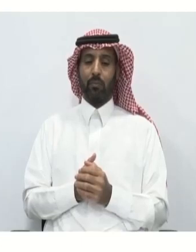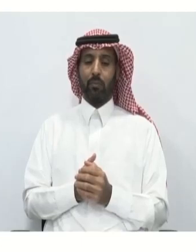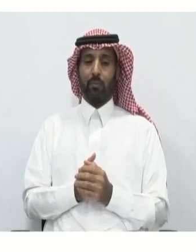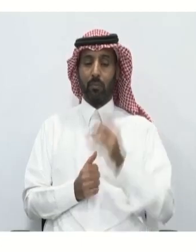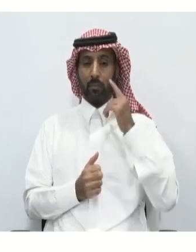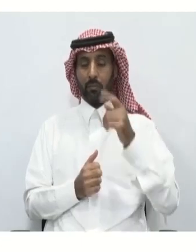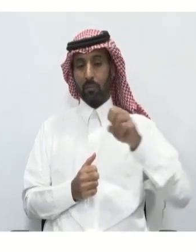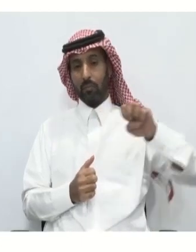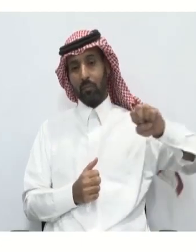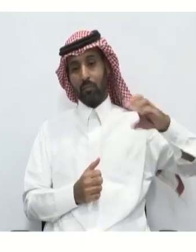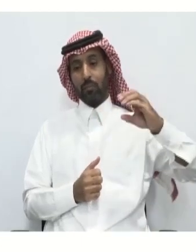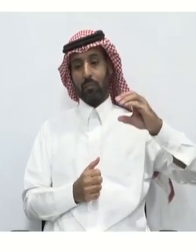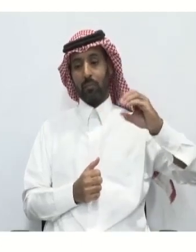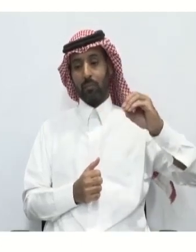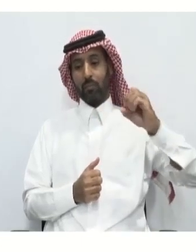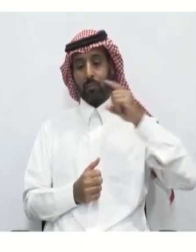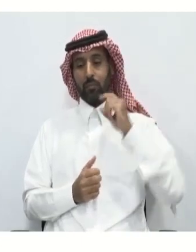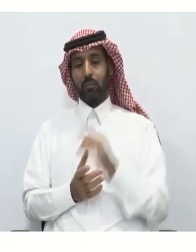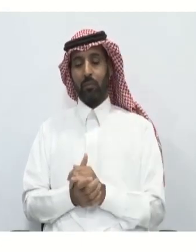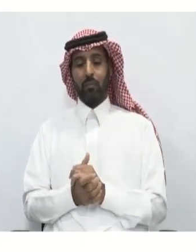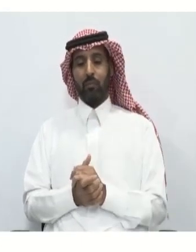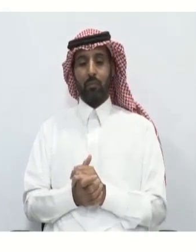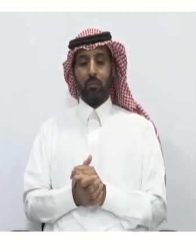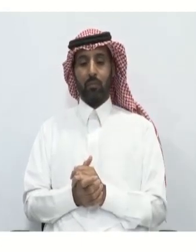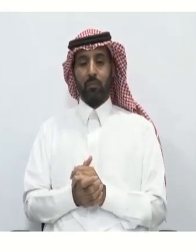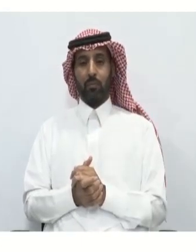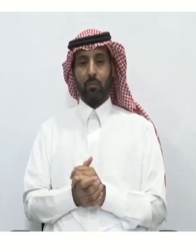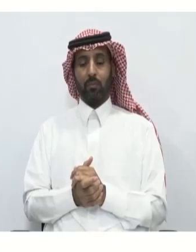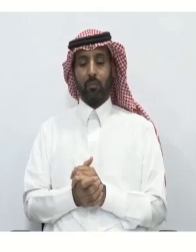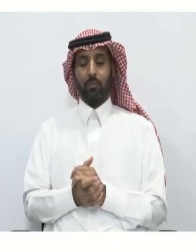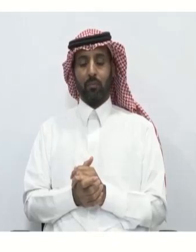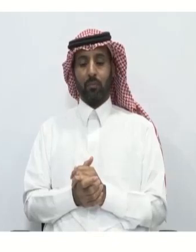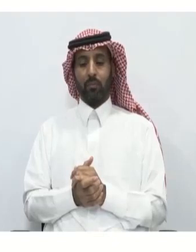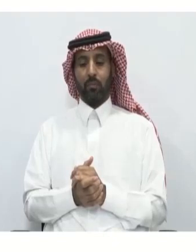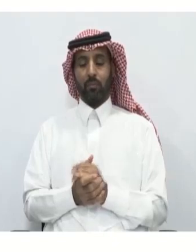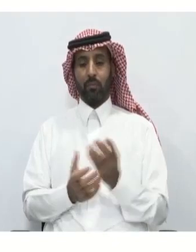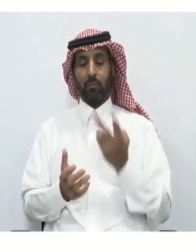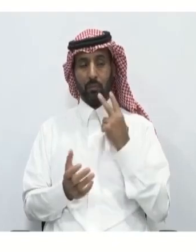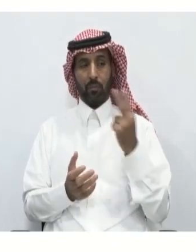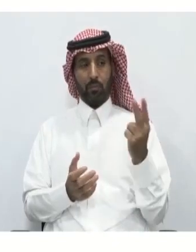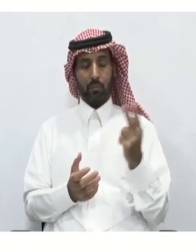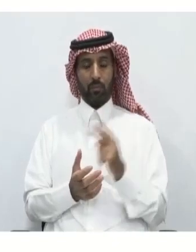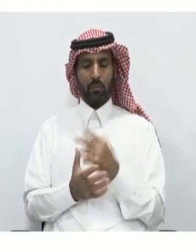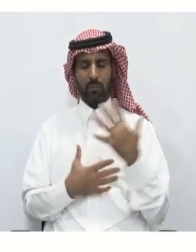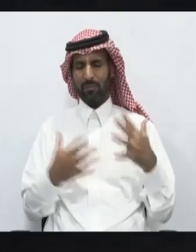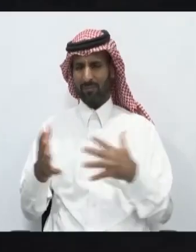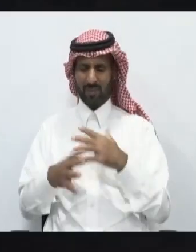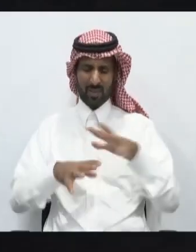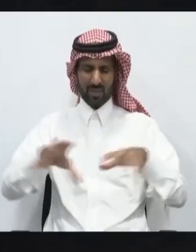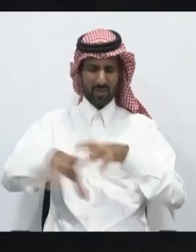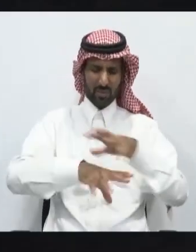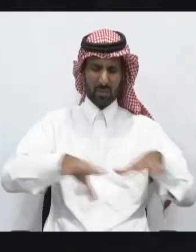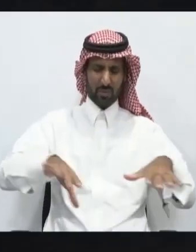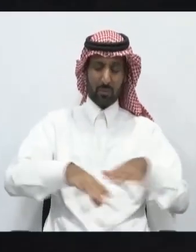ecosystem. Here you can read that left the local ecosystem undisturbed. What's the meaning